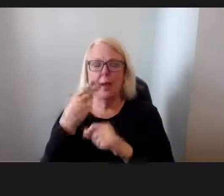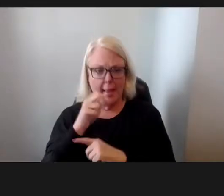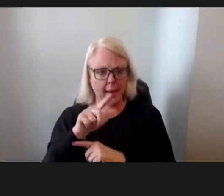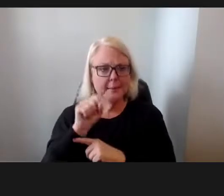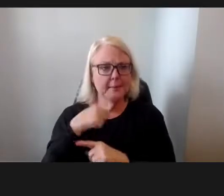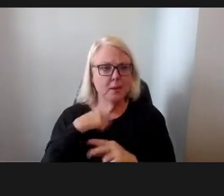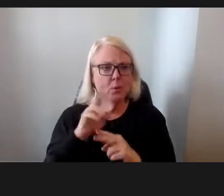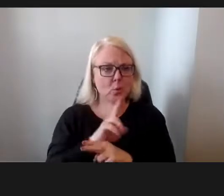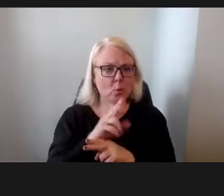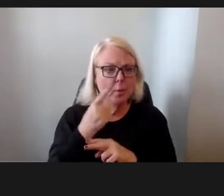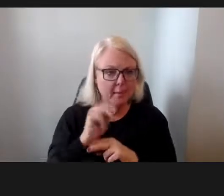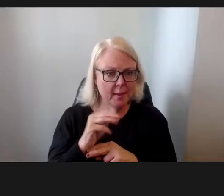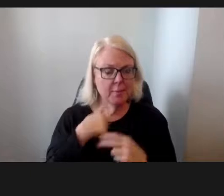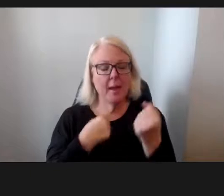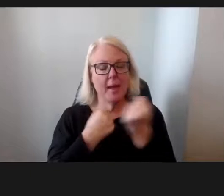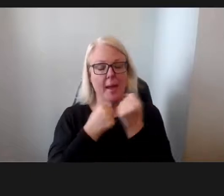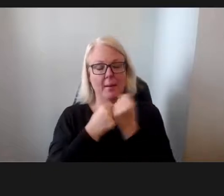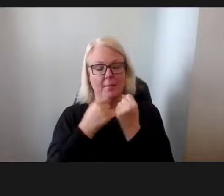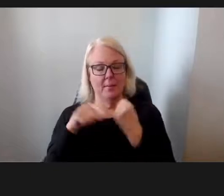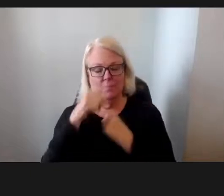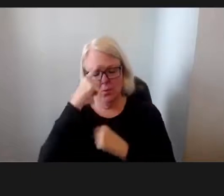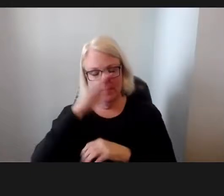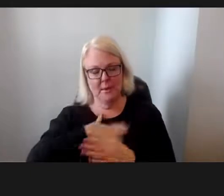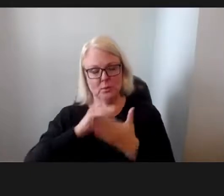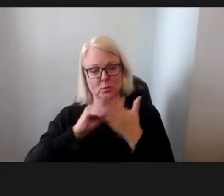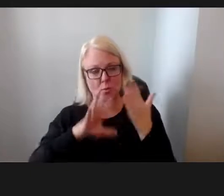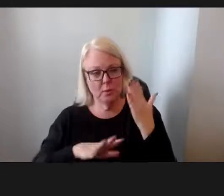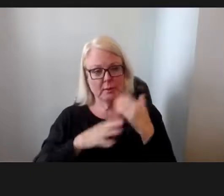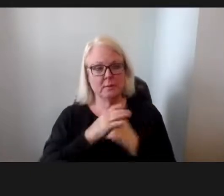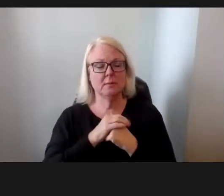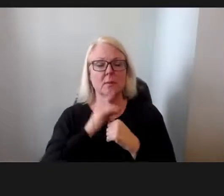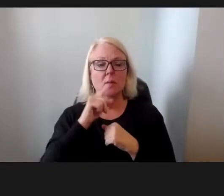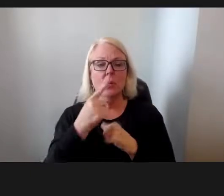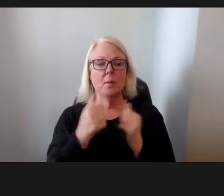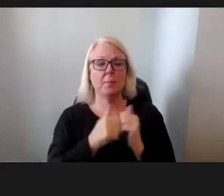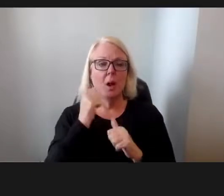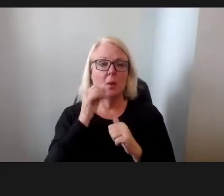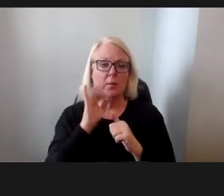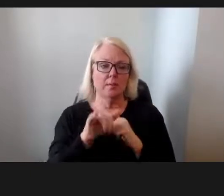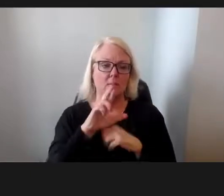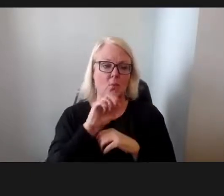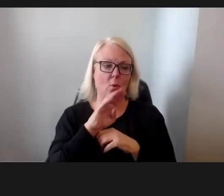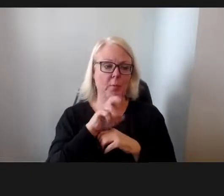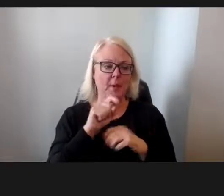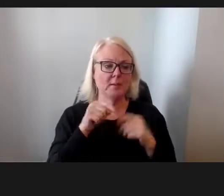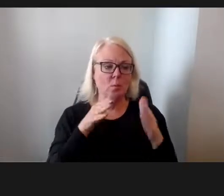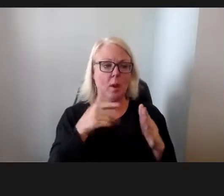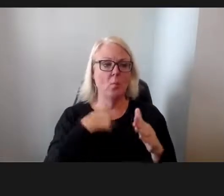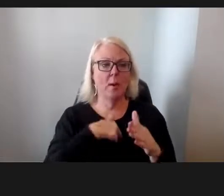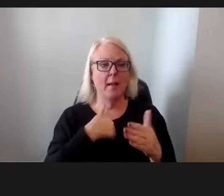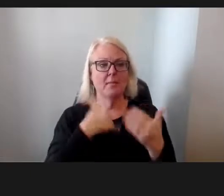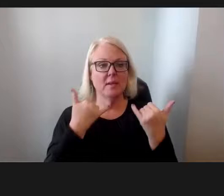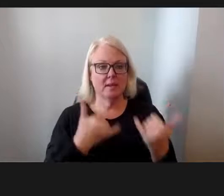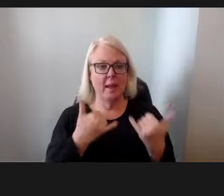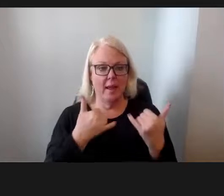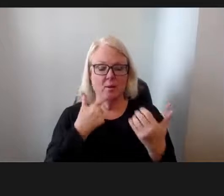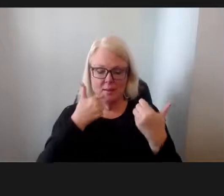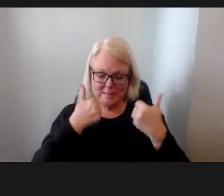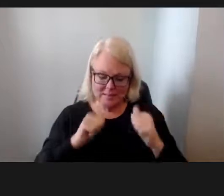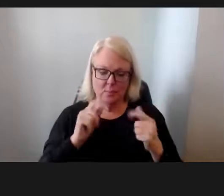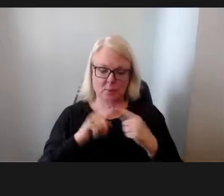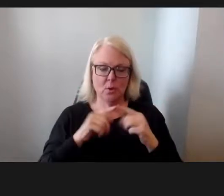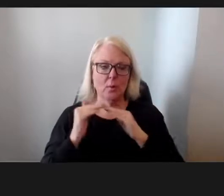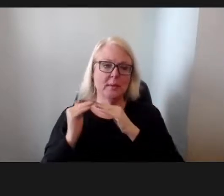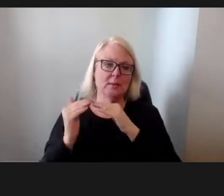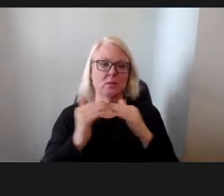them. I advocate for them for my students. They're one of the most robust ways we have right now of attempting to achieve